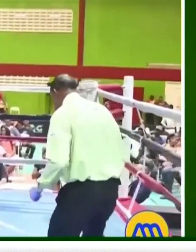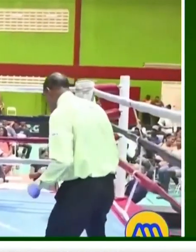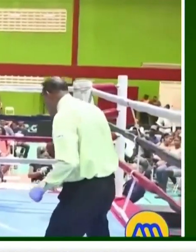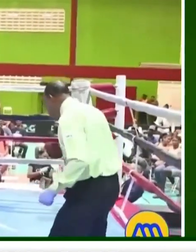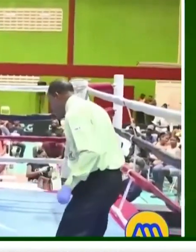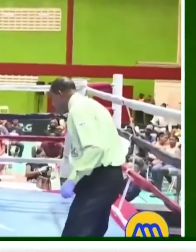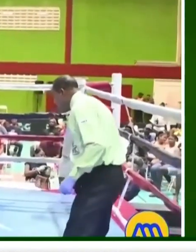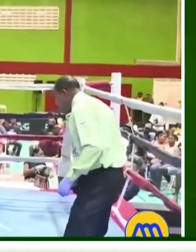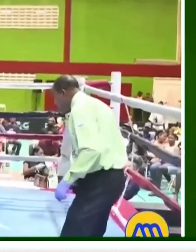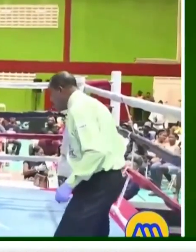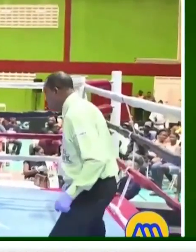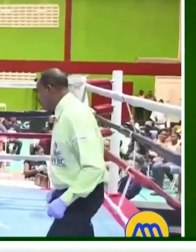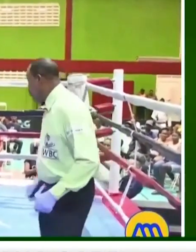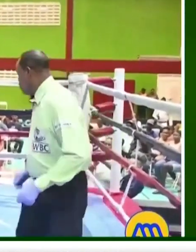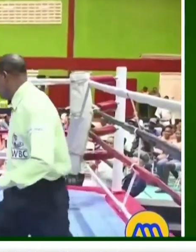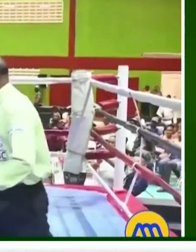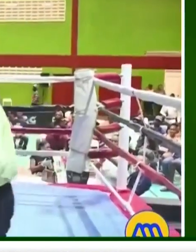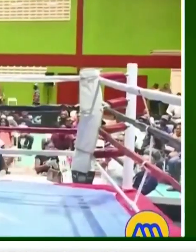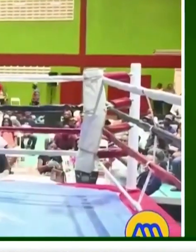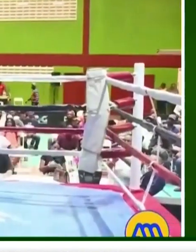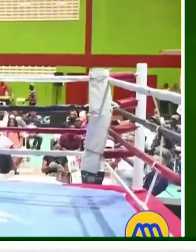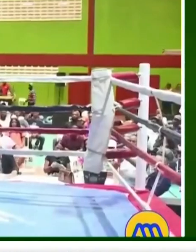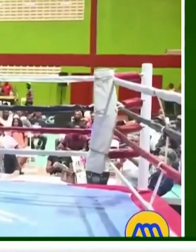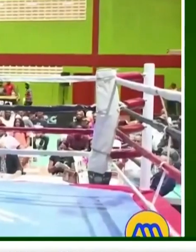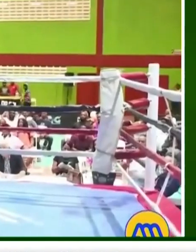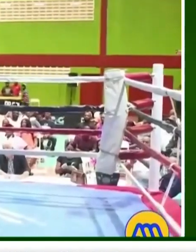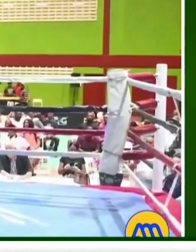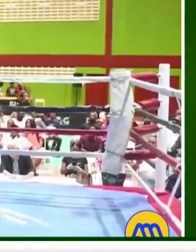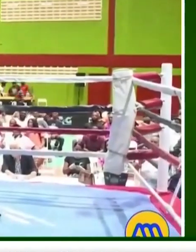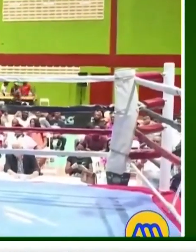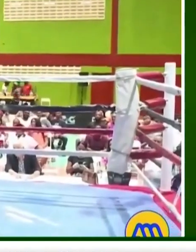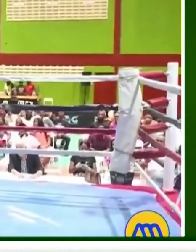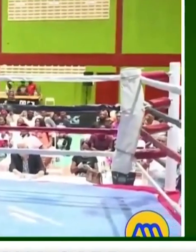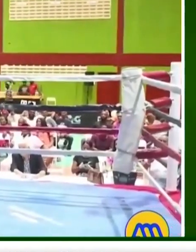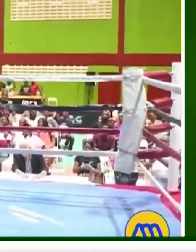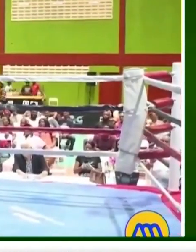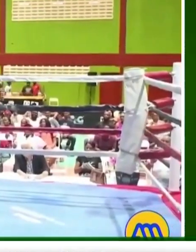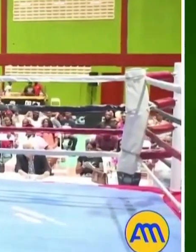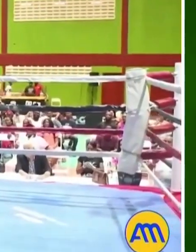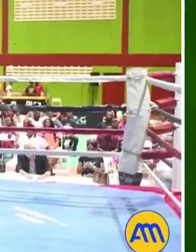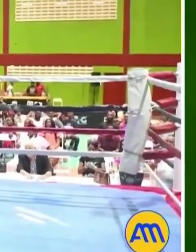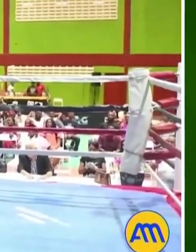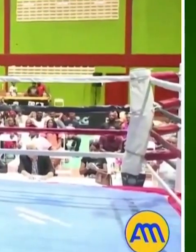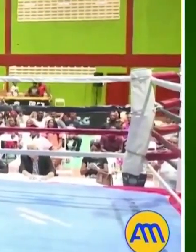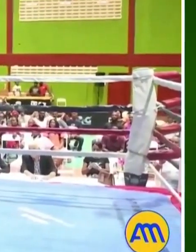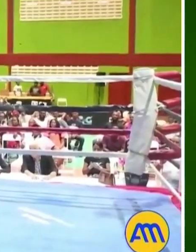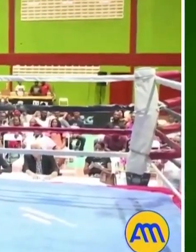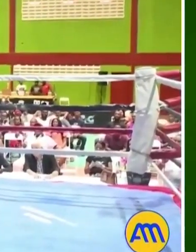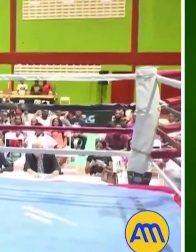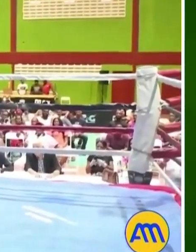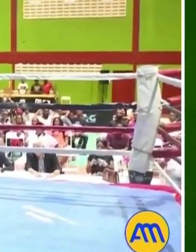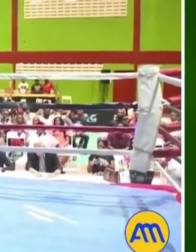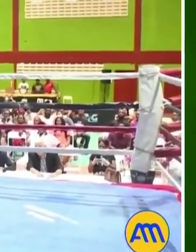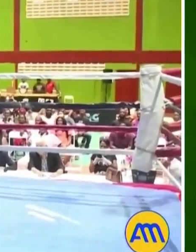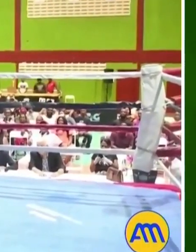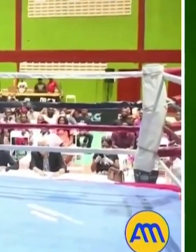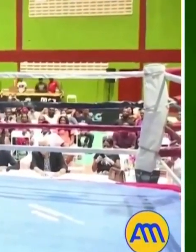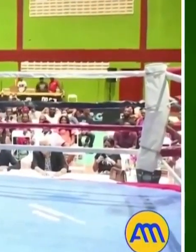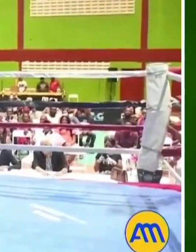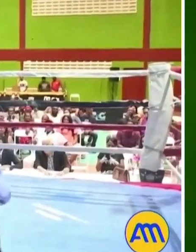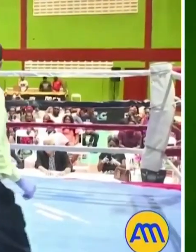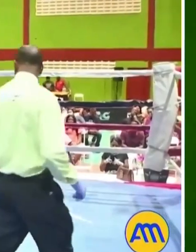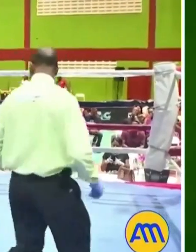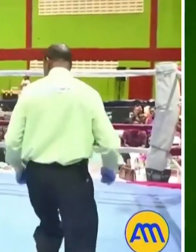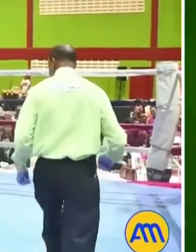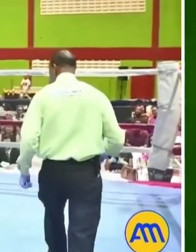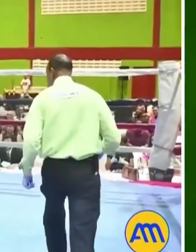following a hiatus of more than a year. Emmanuel in the red trunks got the better of Anthony Augustine in a heavyweight clash. The fight lasted